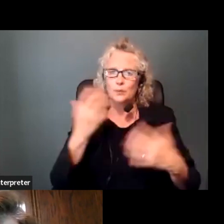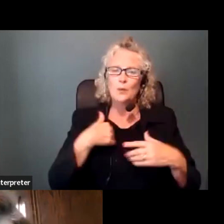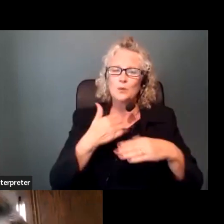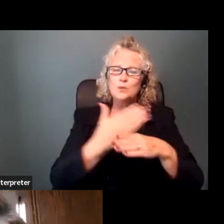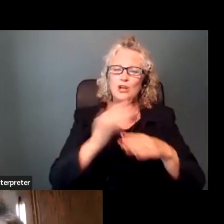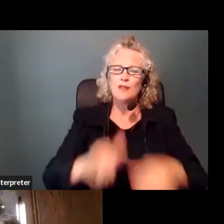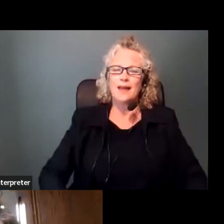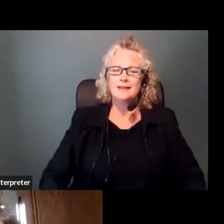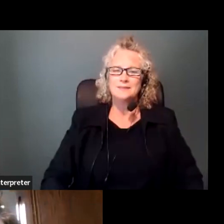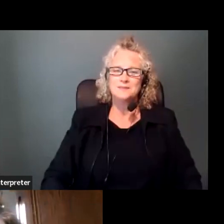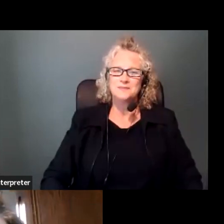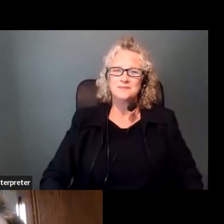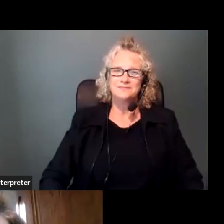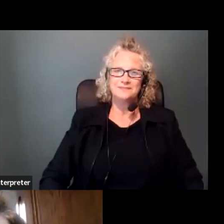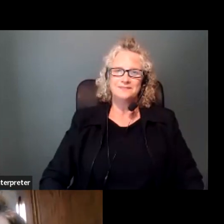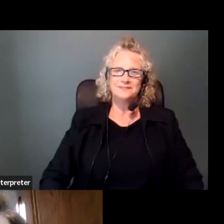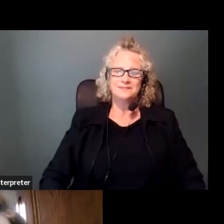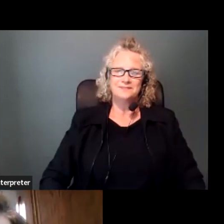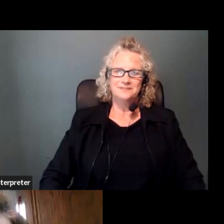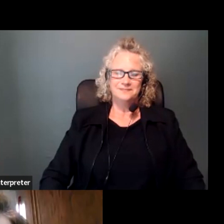Thank you so much for sharing that. It